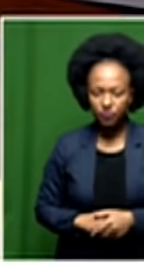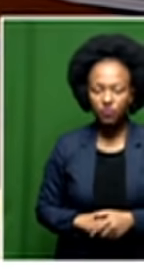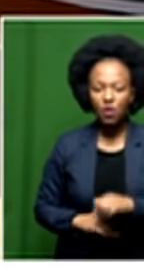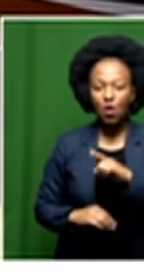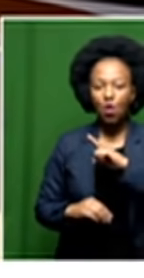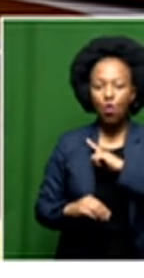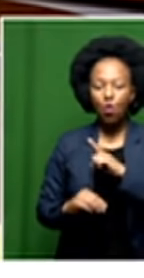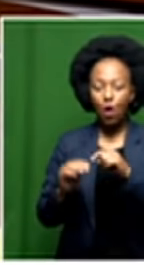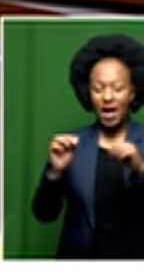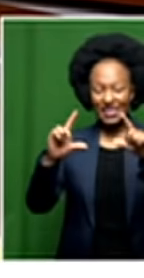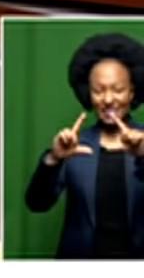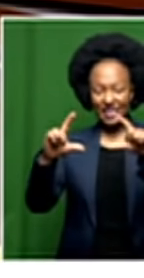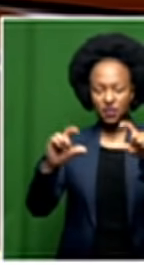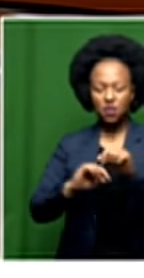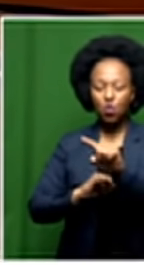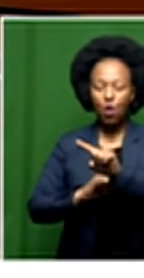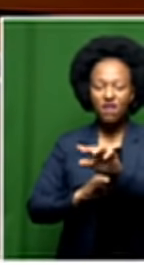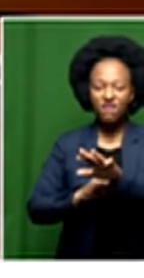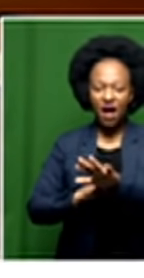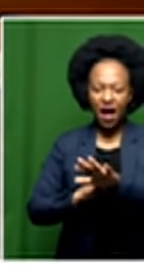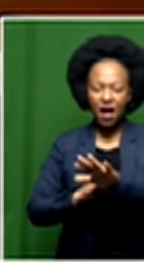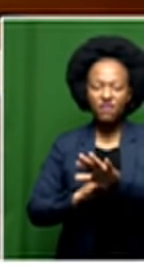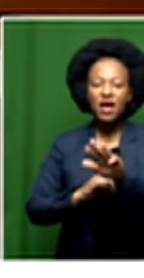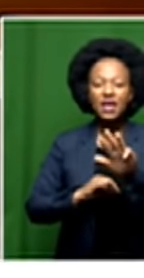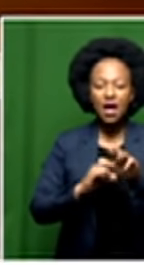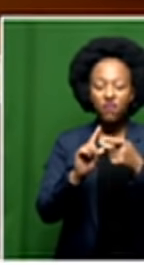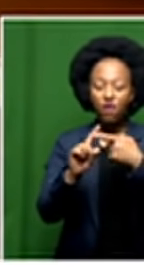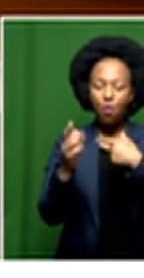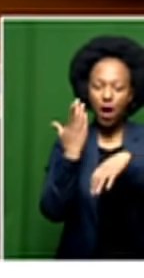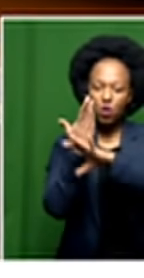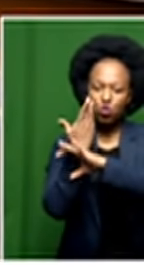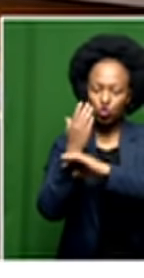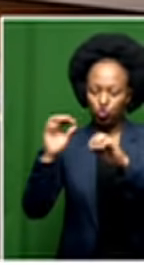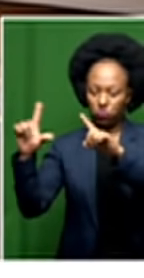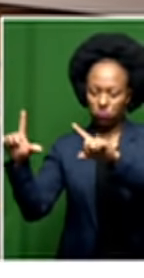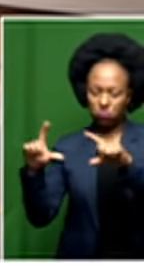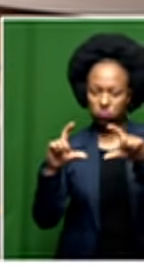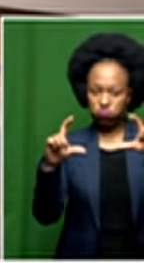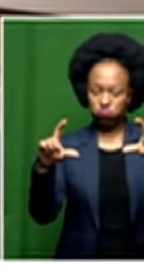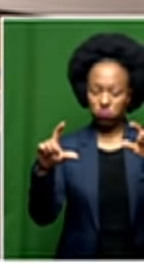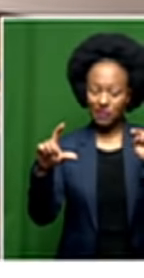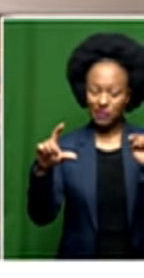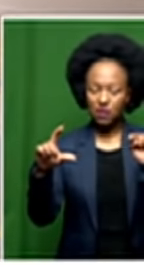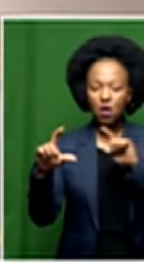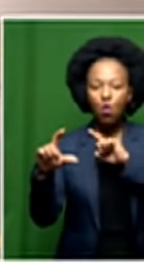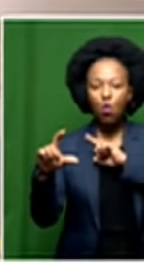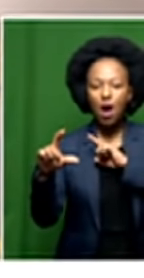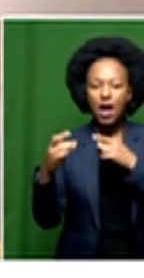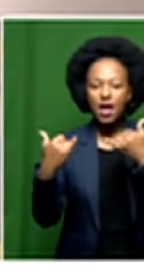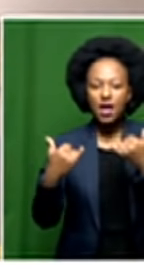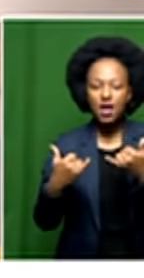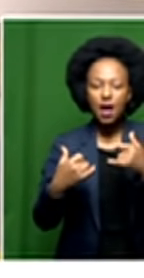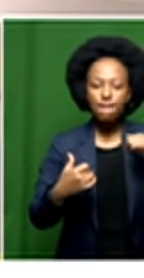prescripts of Section 159 of the Constitution, and I guess one of the issues there is the term of